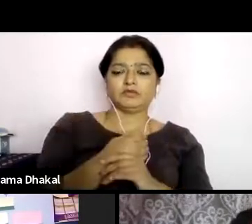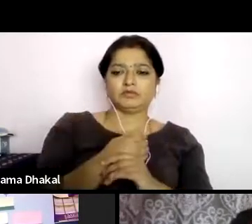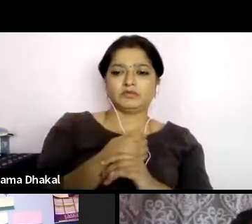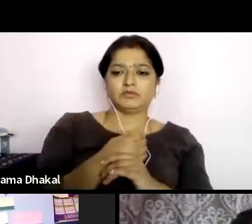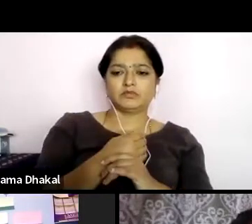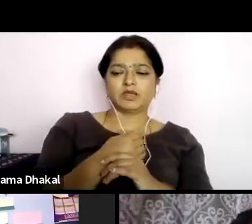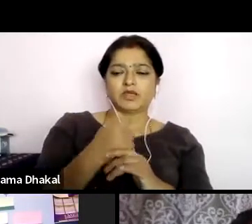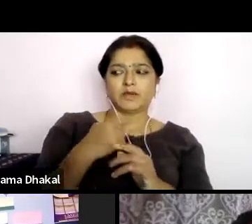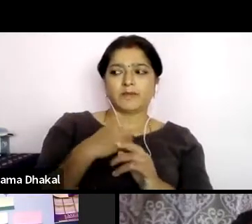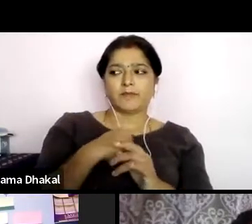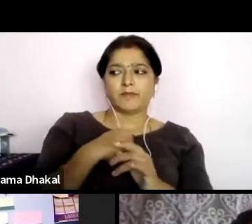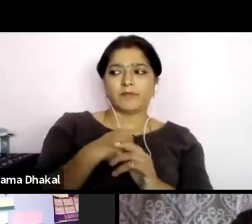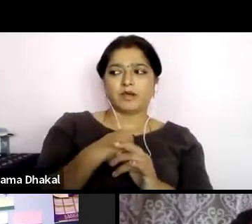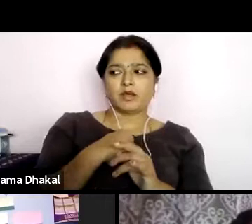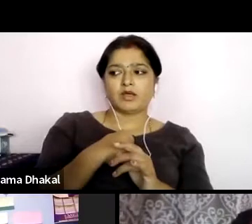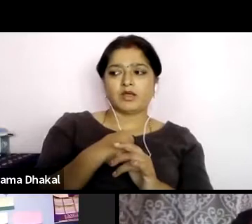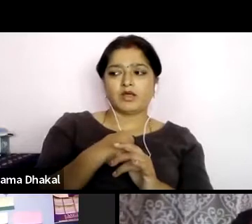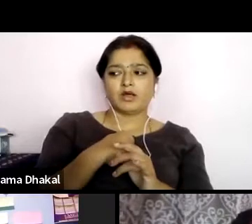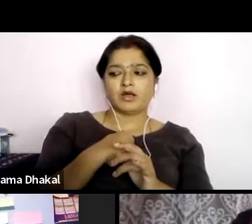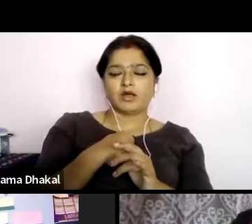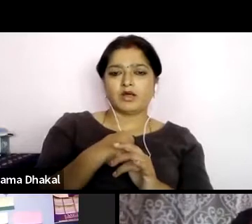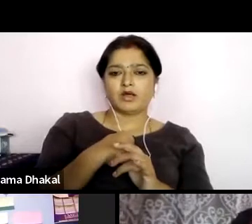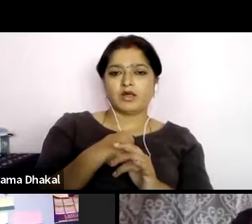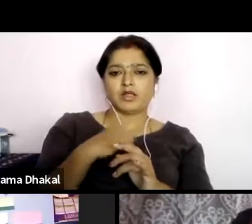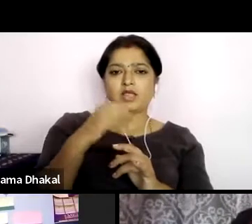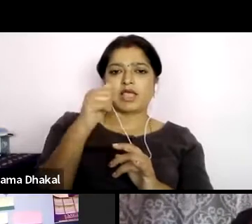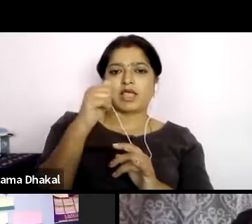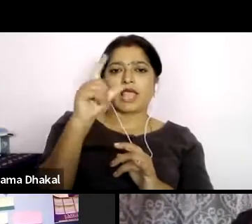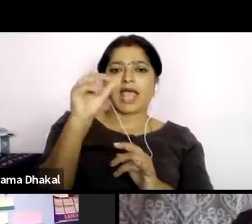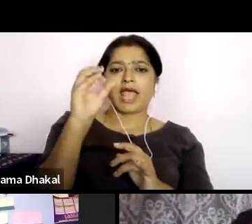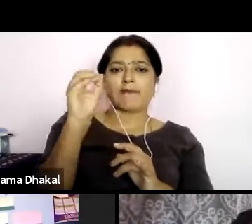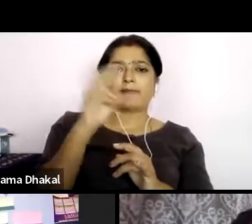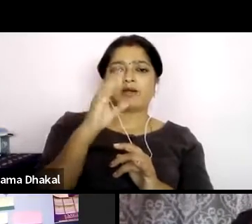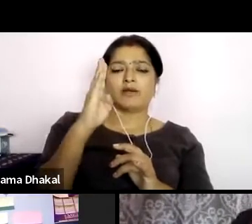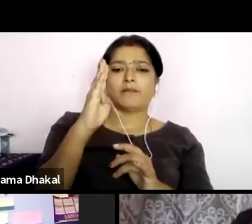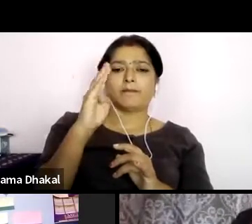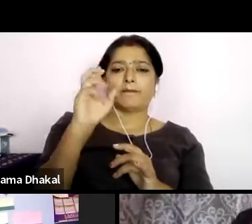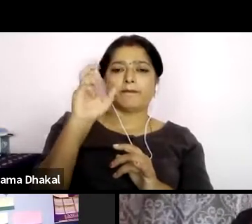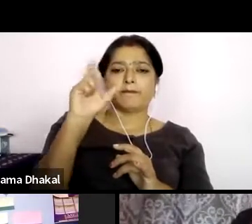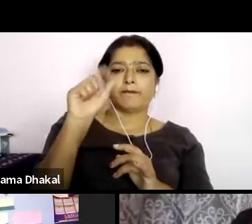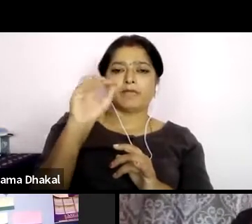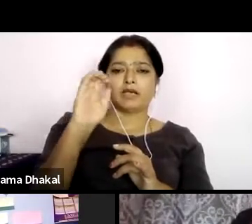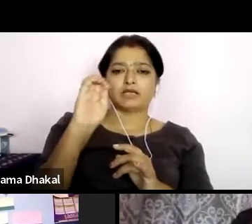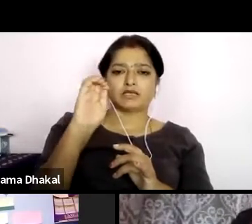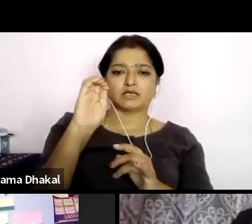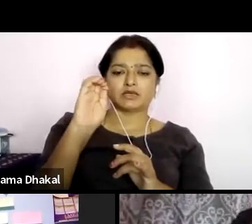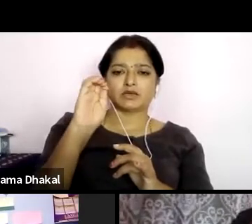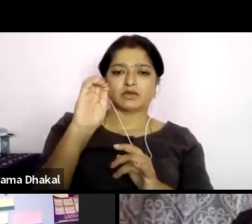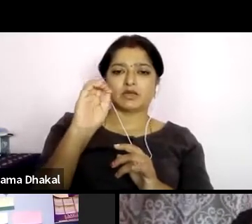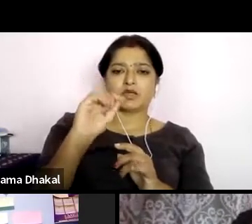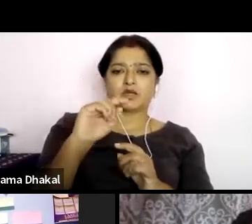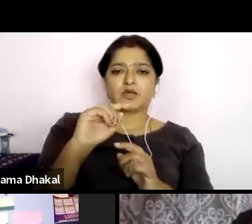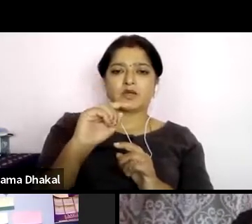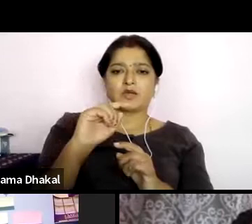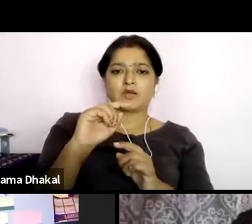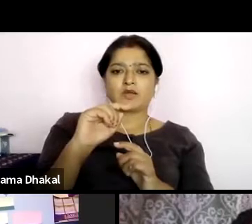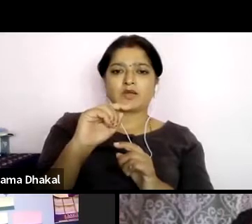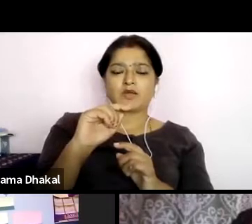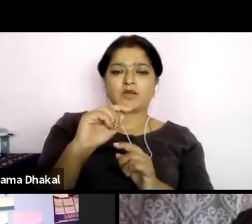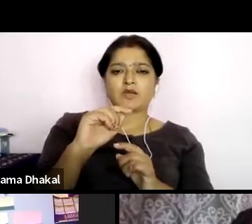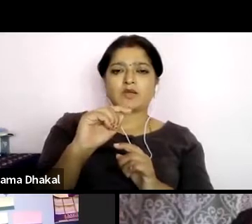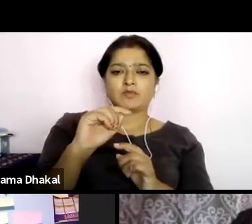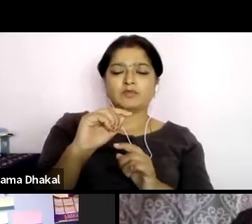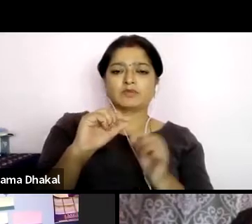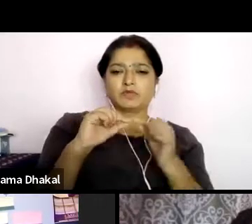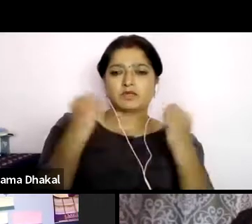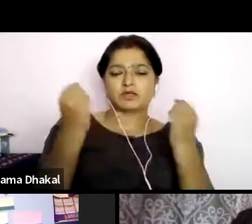international migration field, but we do want to see the nexus of climate change and migration. And in this context, we've seen